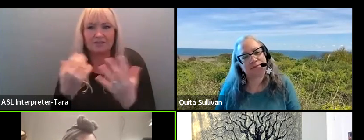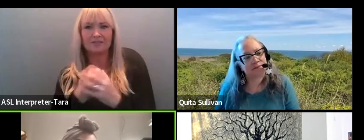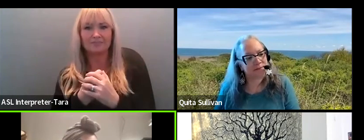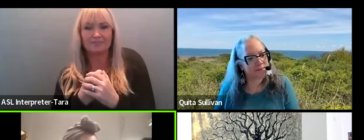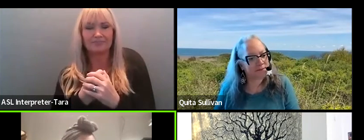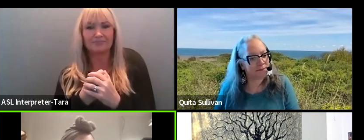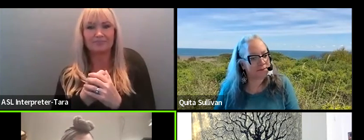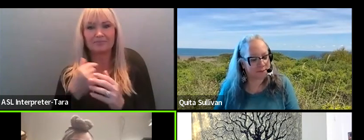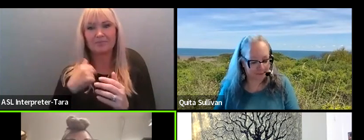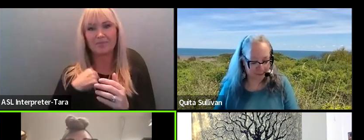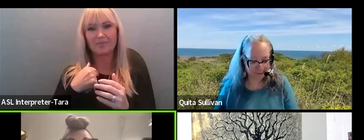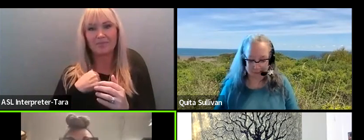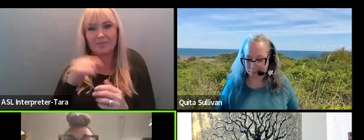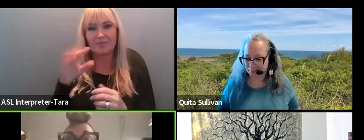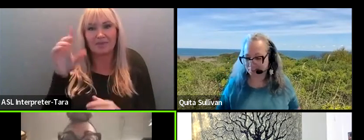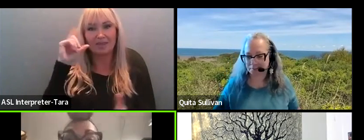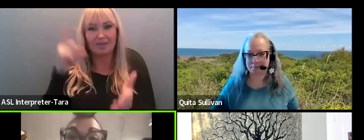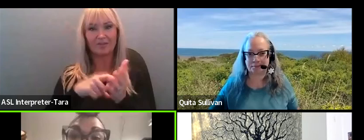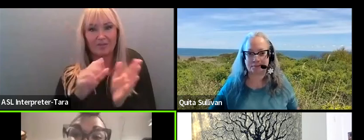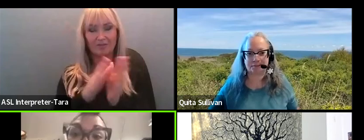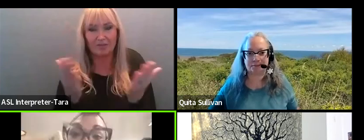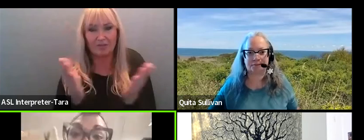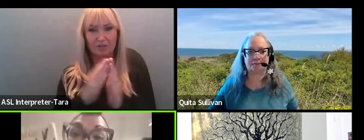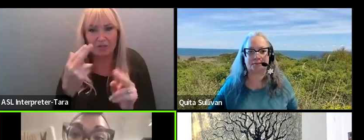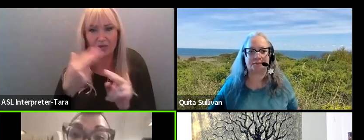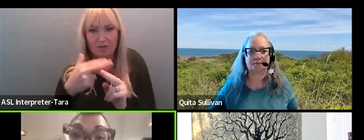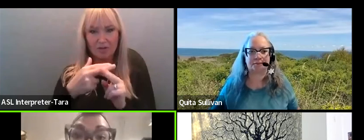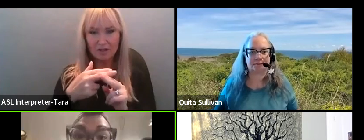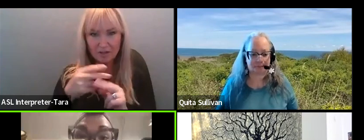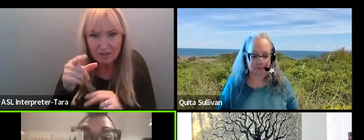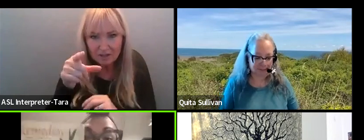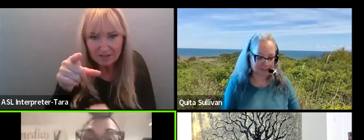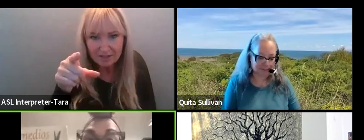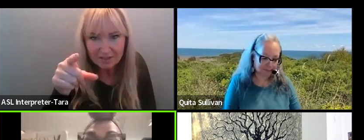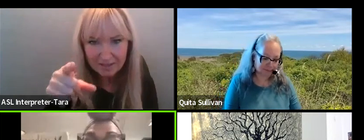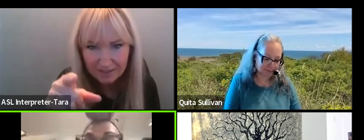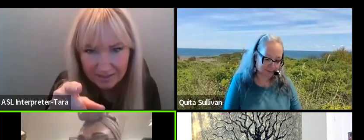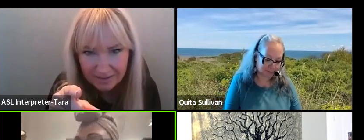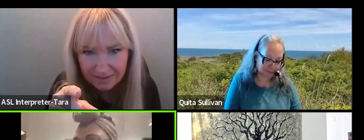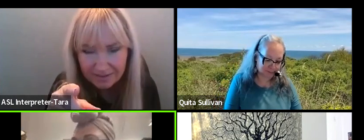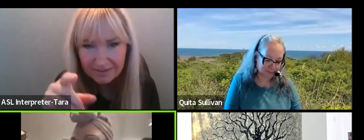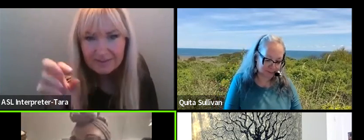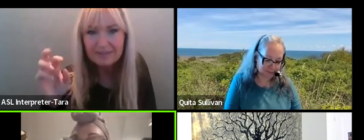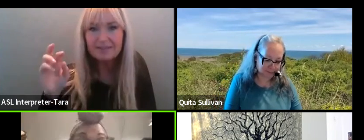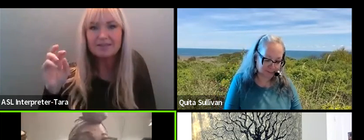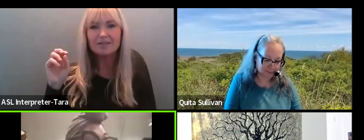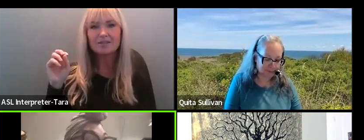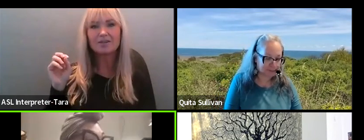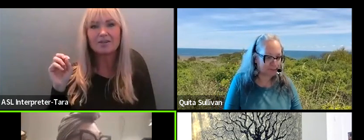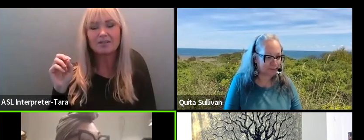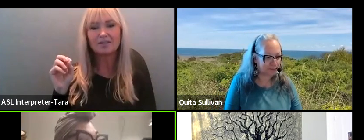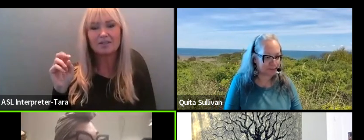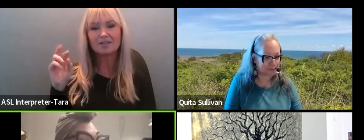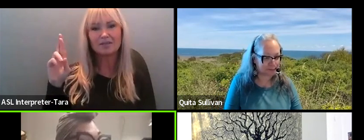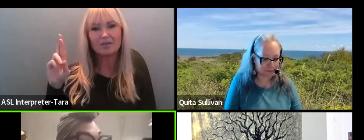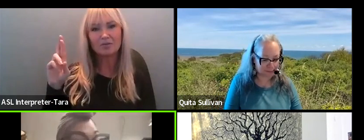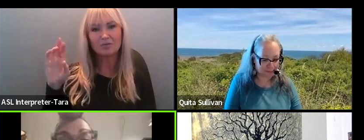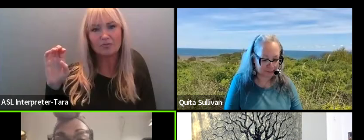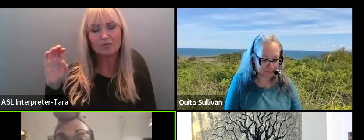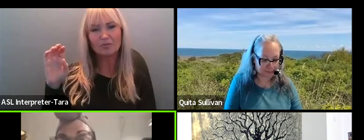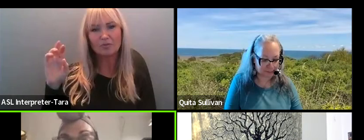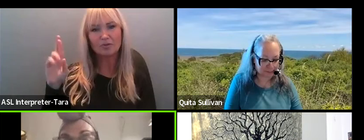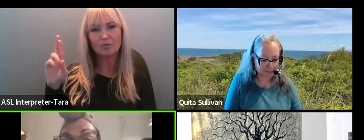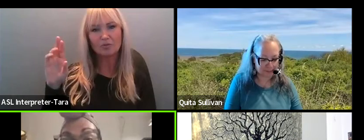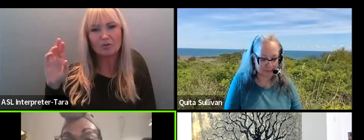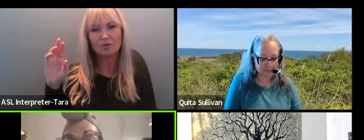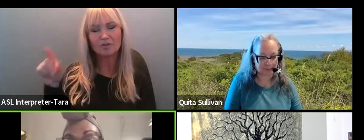come across this book called Remedios by Aurora Levins Morales, who is a